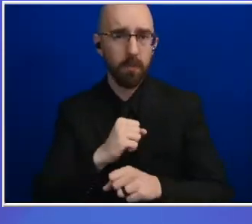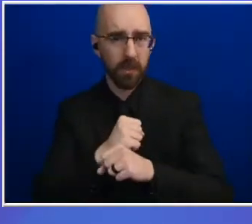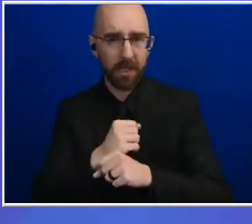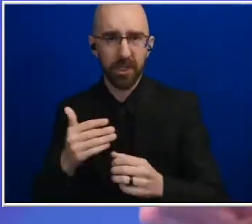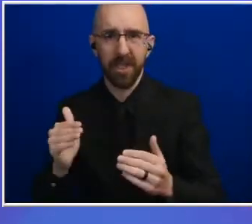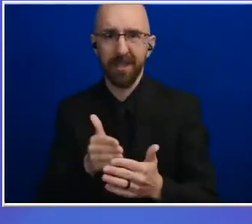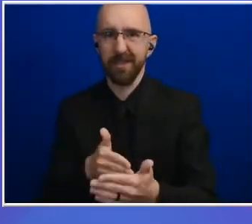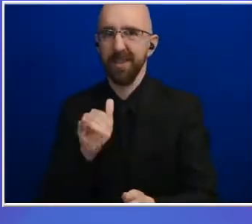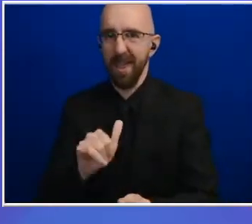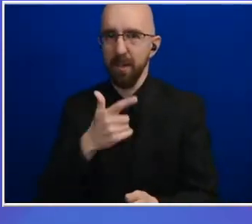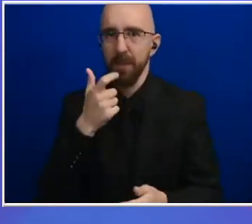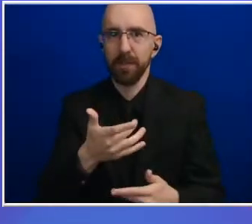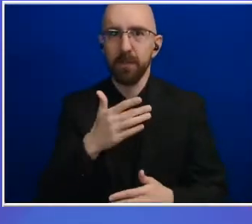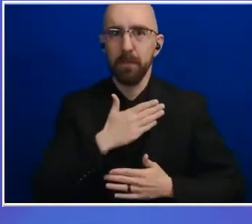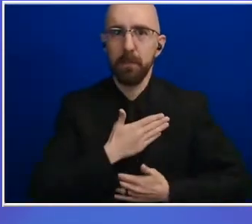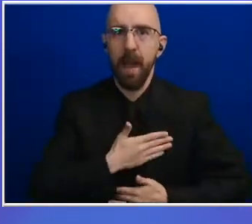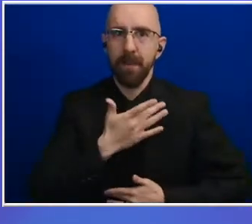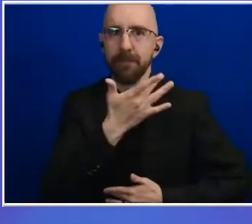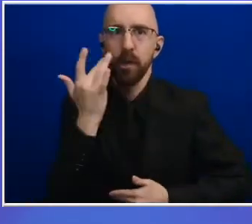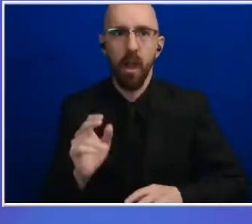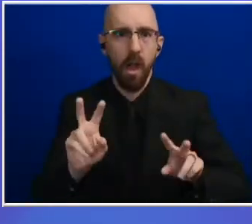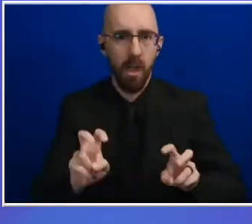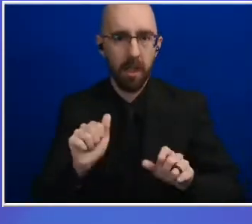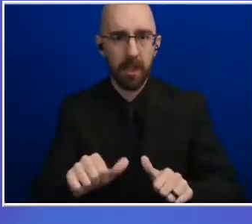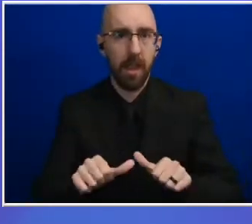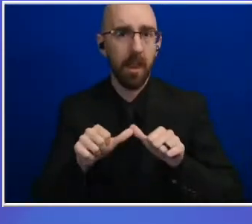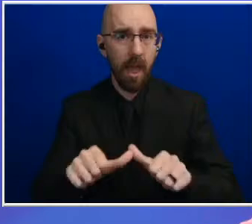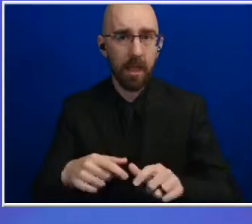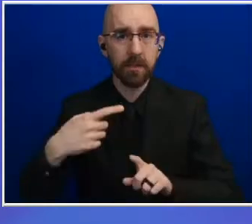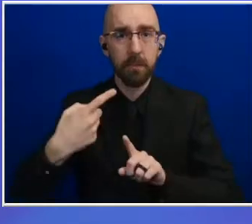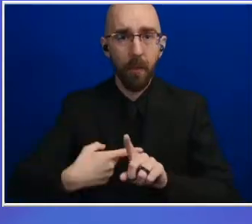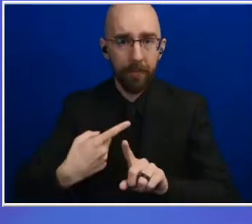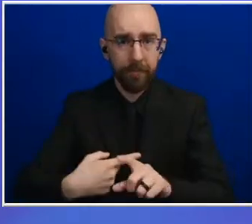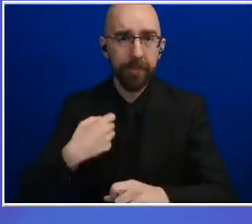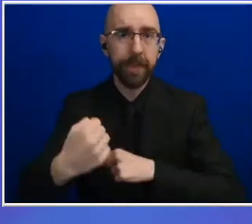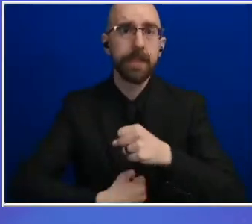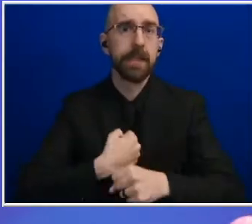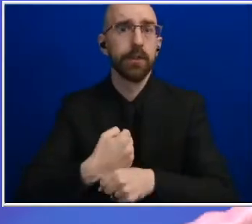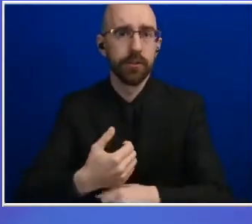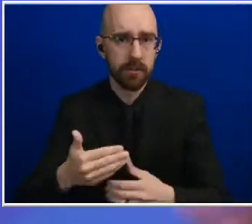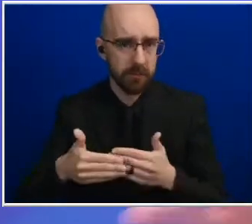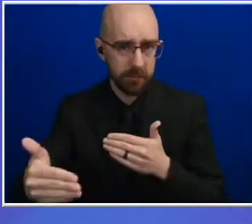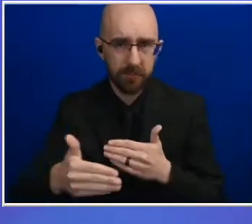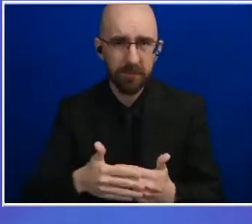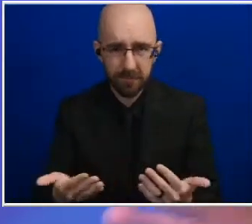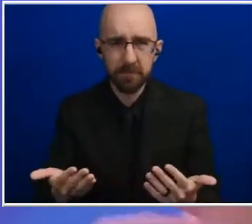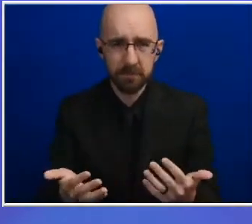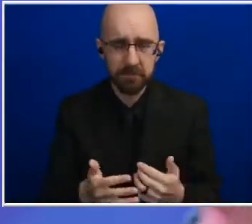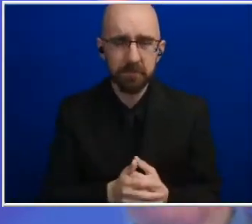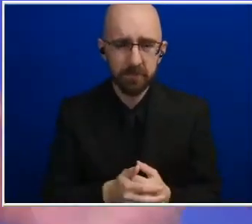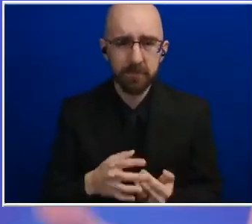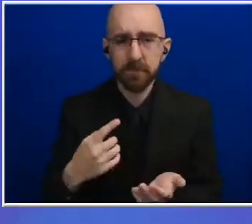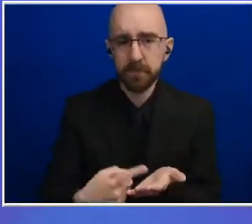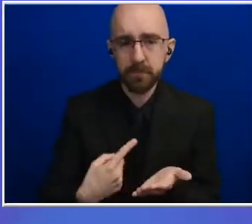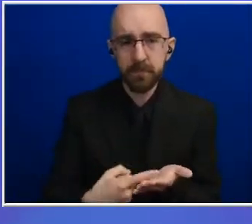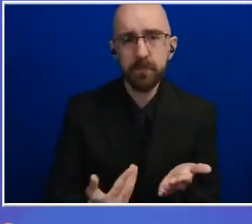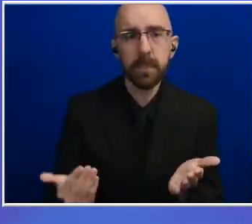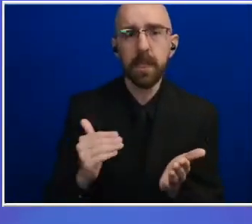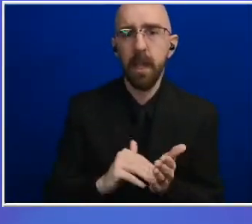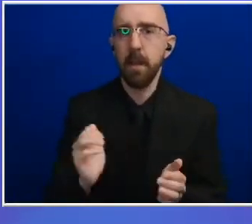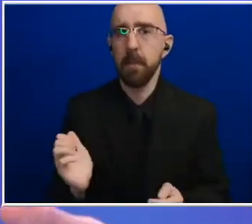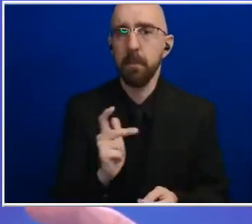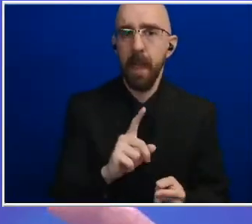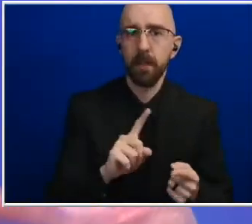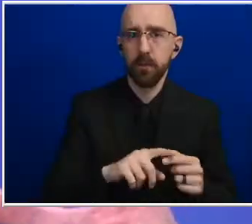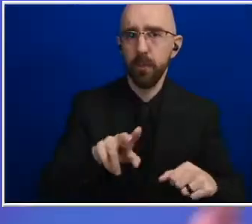can last for many months and even years. So there's, sometimes, again, going back to the natural